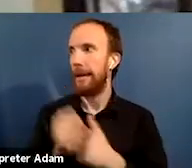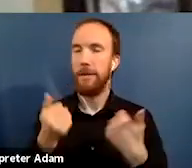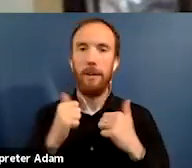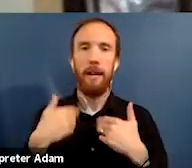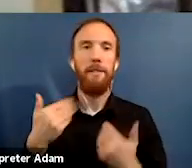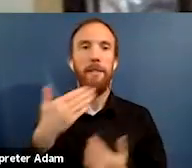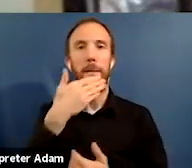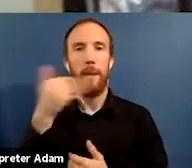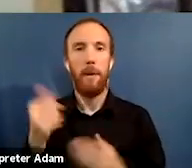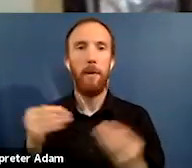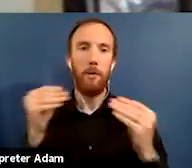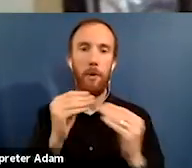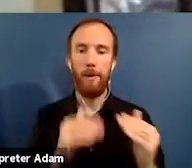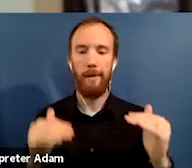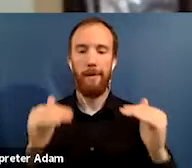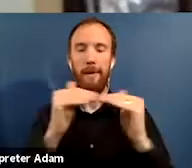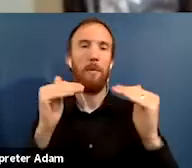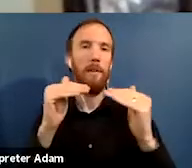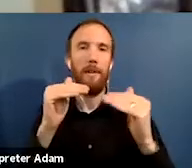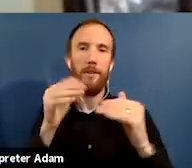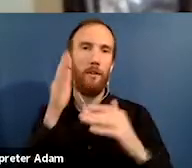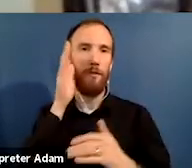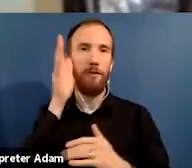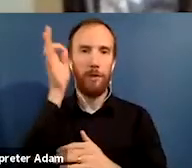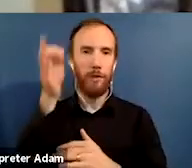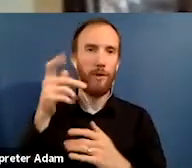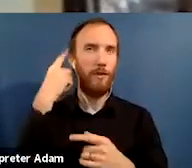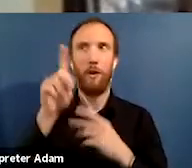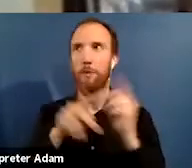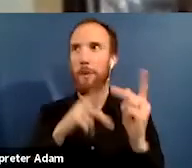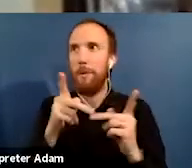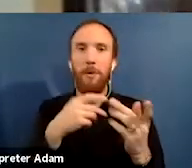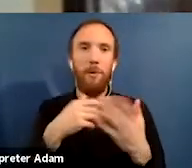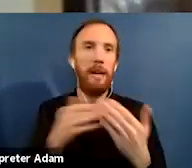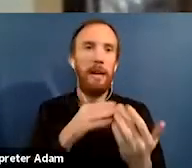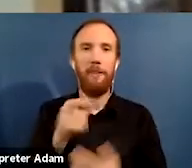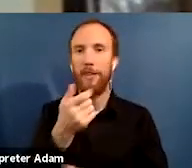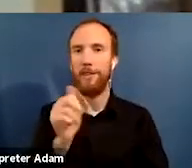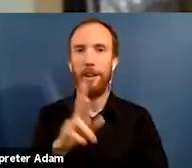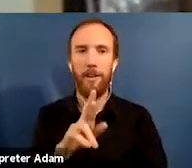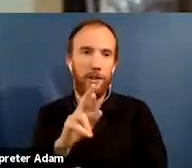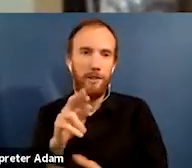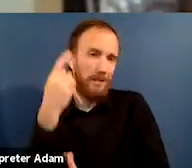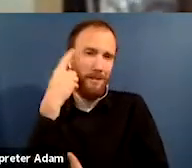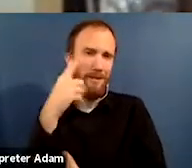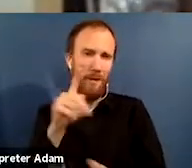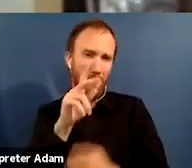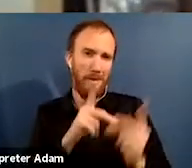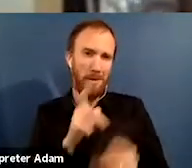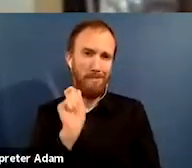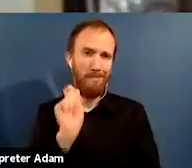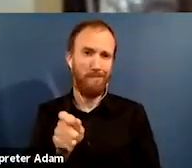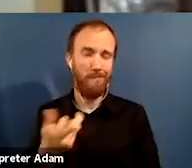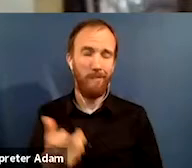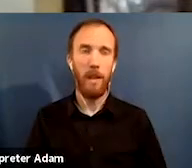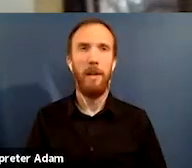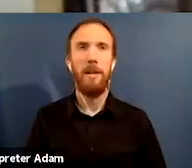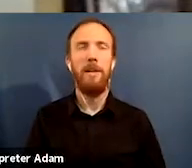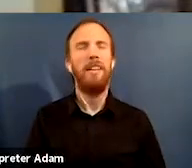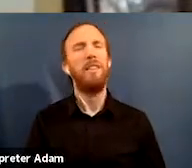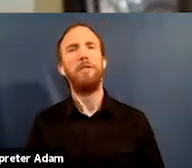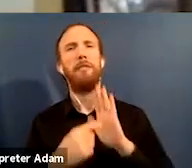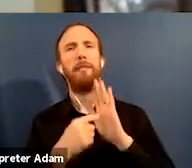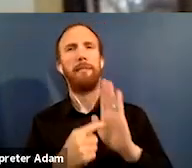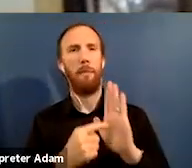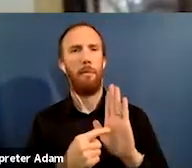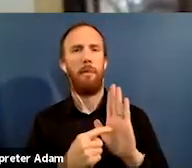genders, and for people, just for people, period, and sentence there. And so just to give an example of,